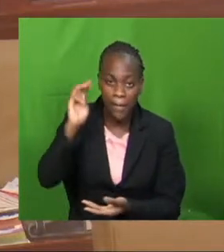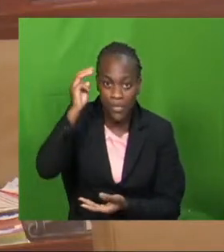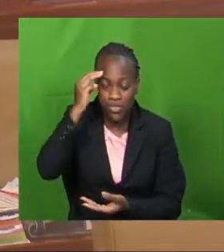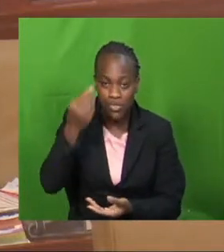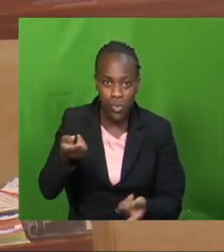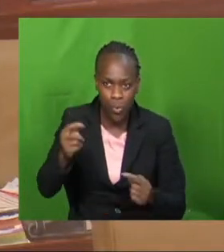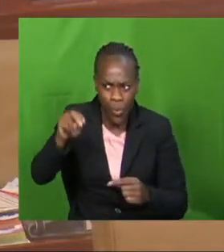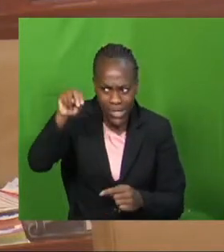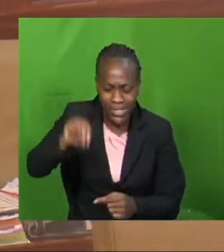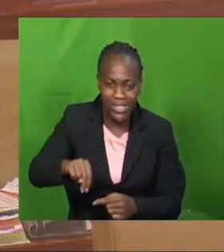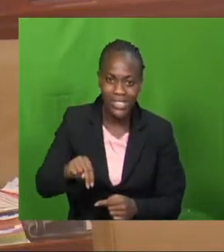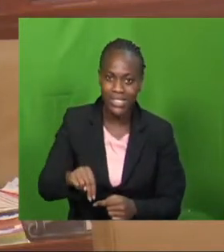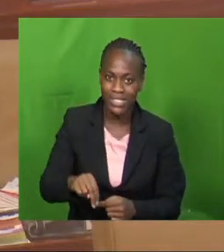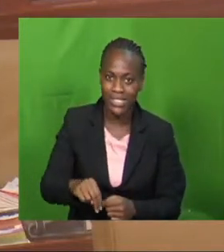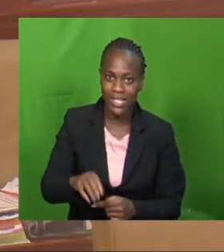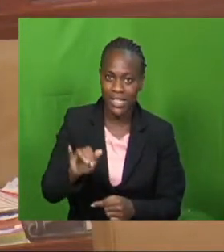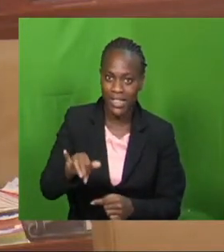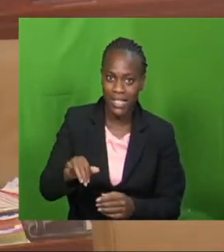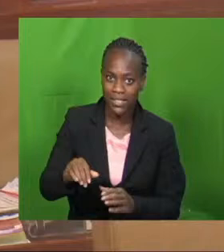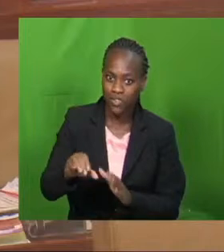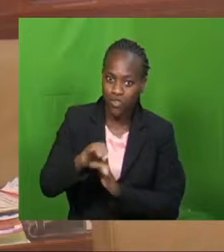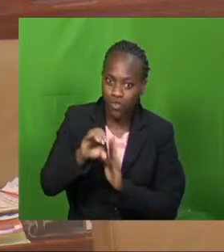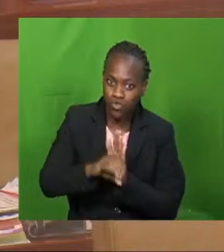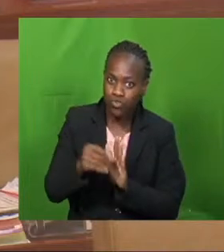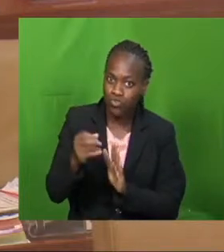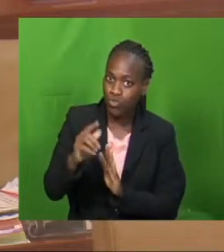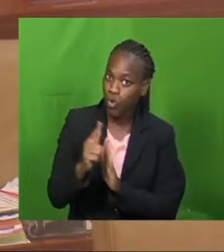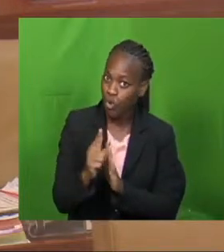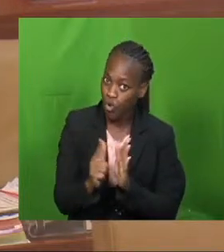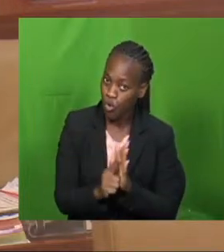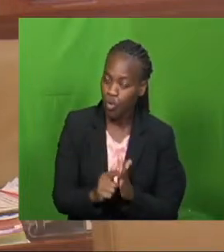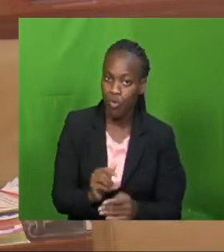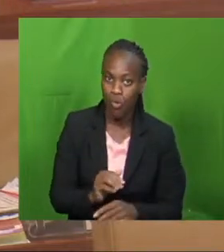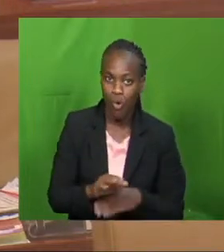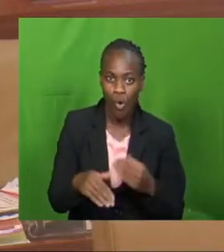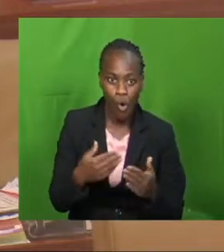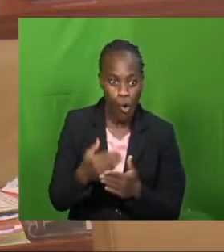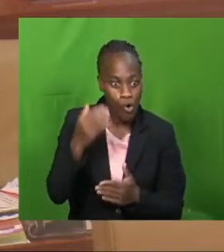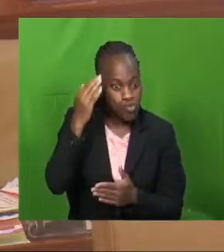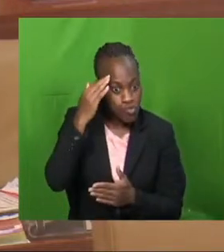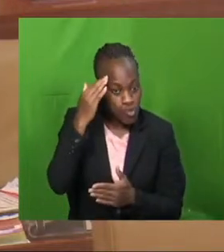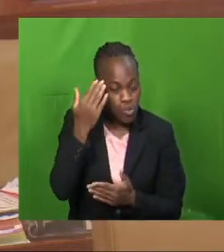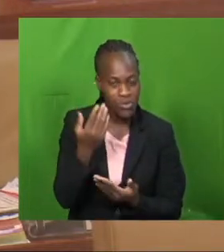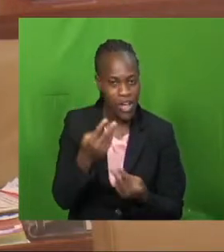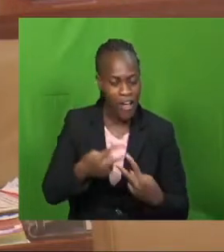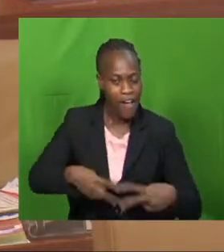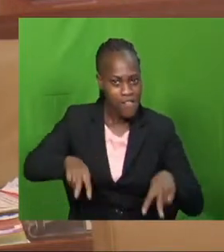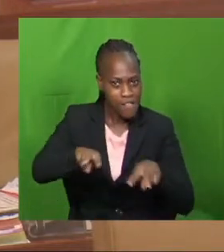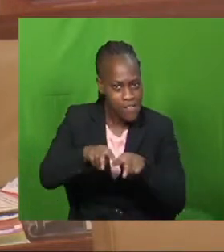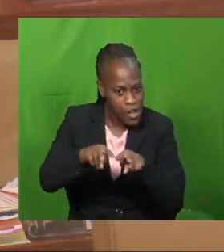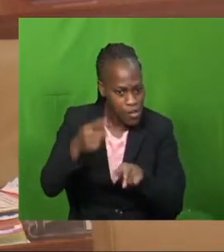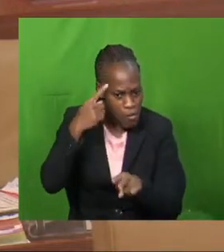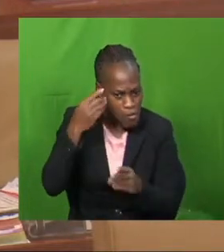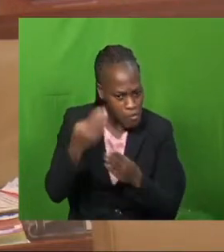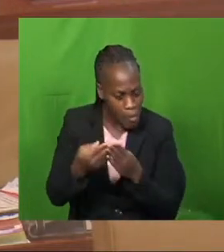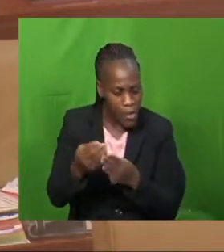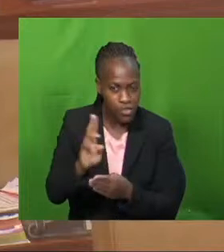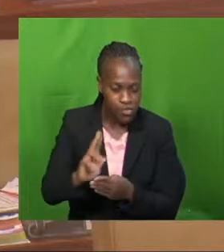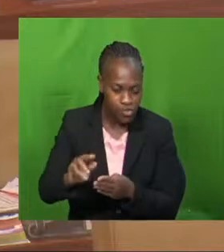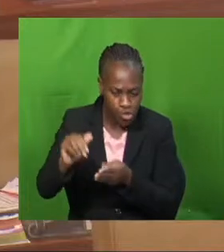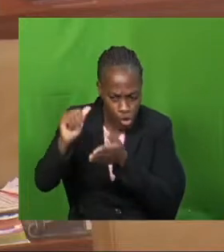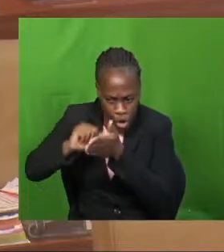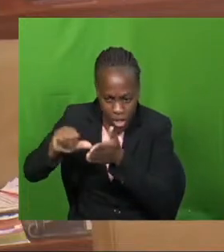is concerned? We all know the importance of value for money audits. So I think it is about time that we start